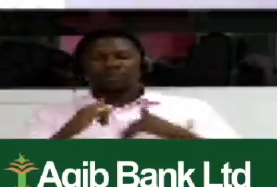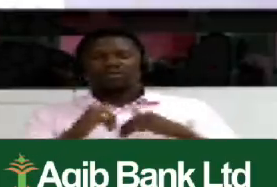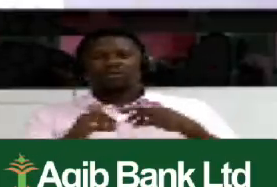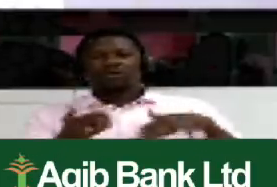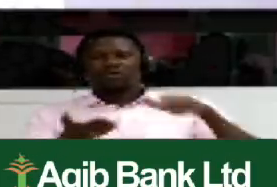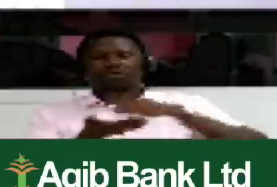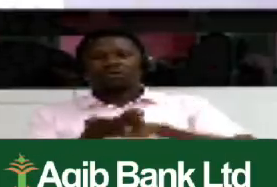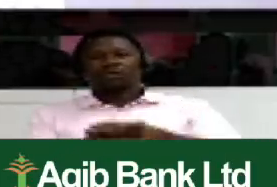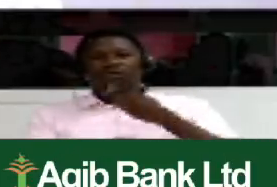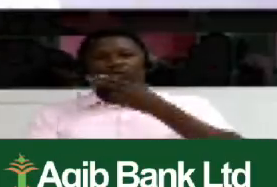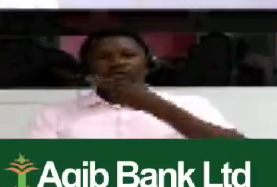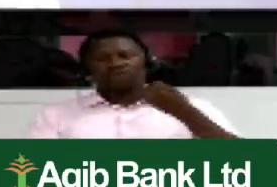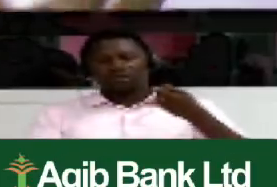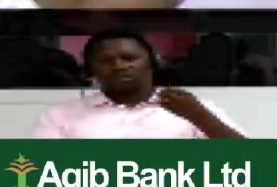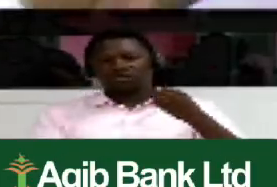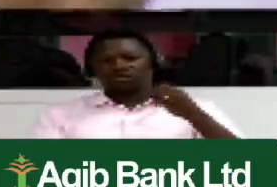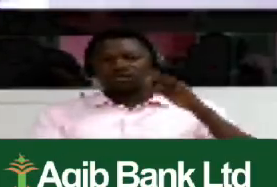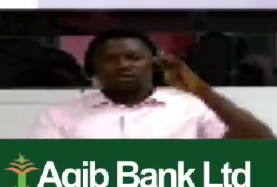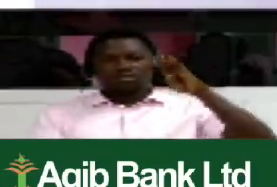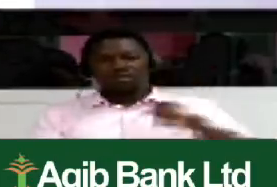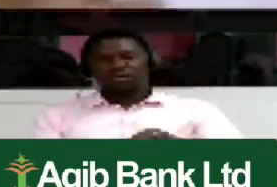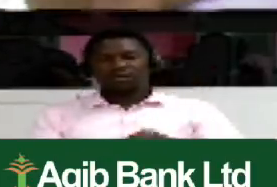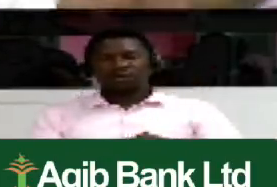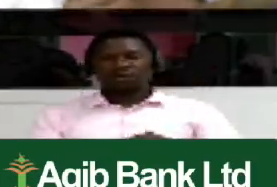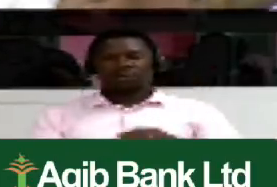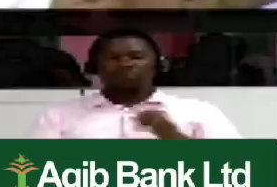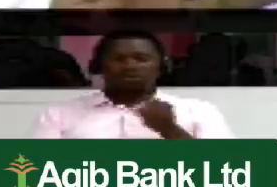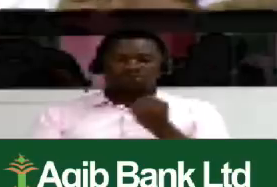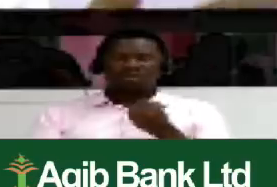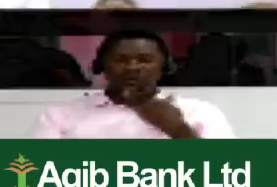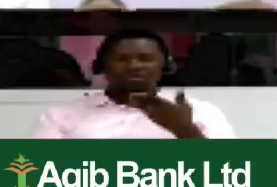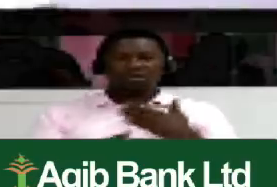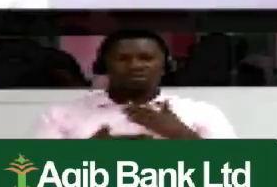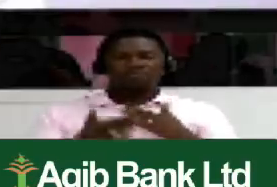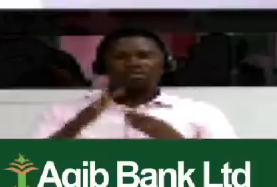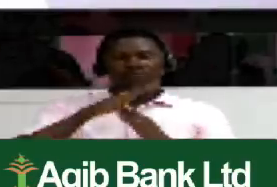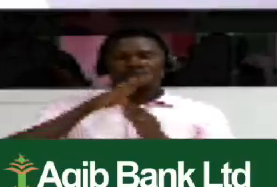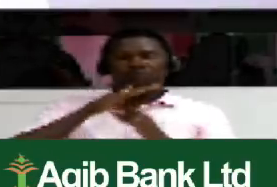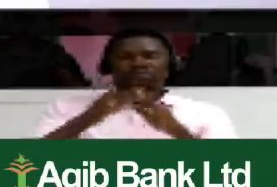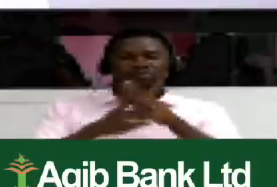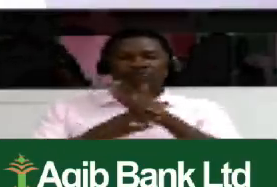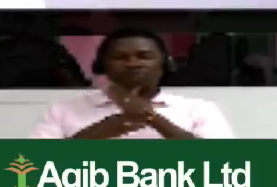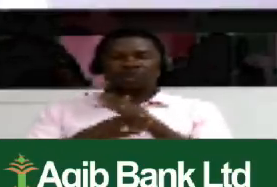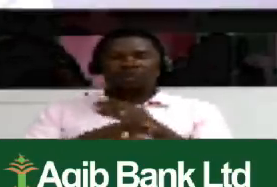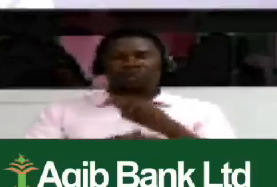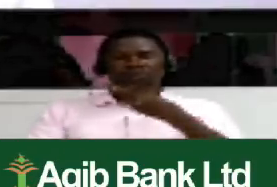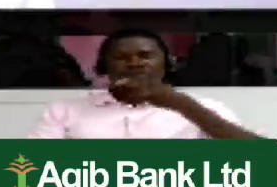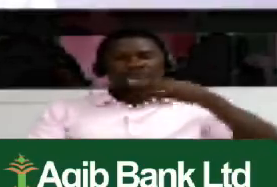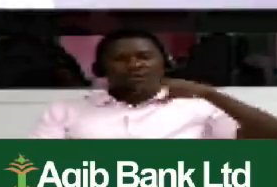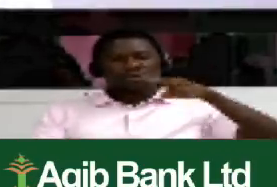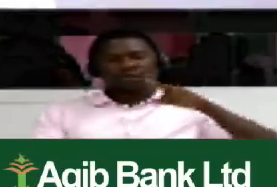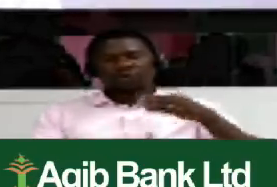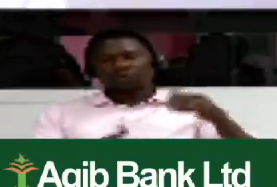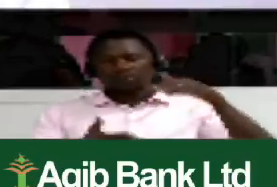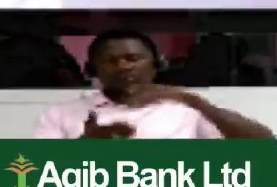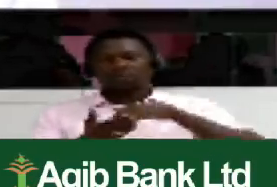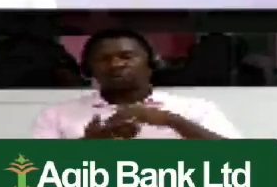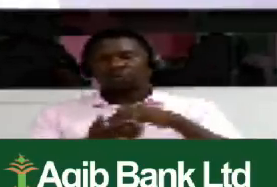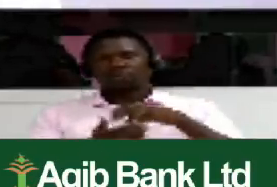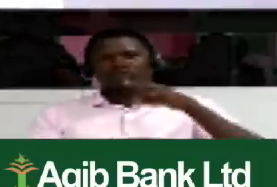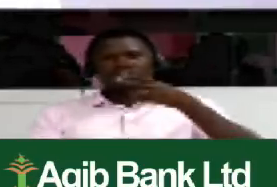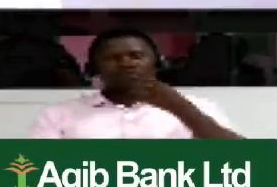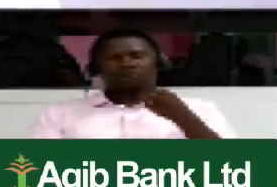on the 20th of March, because then there was a break between that 13th to on the 28th. The